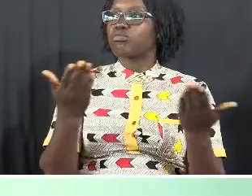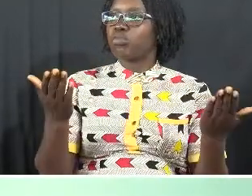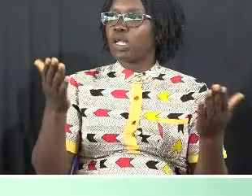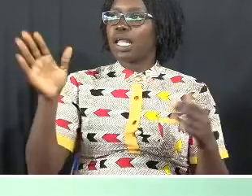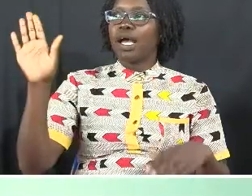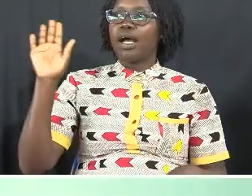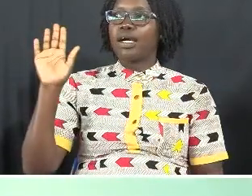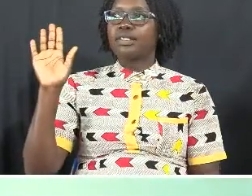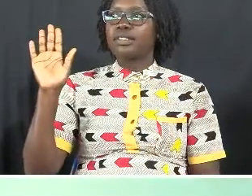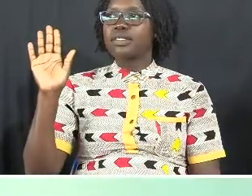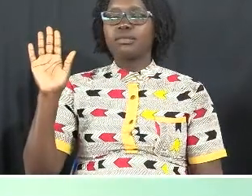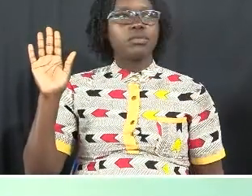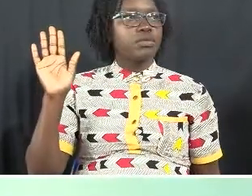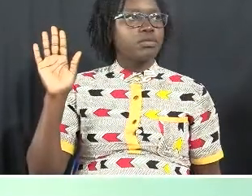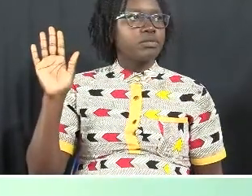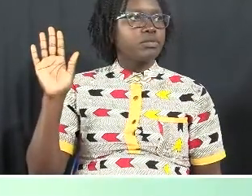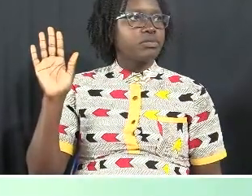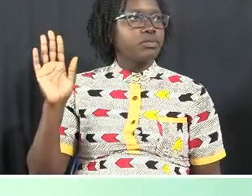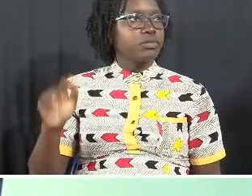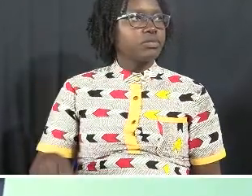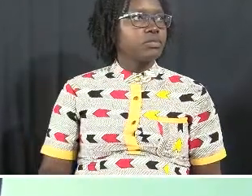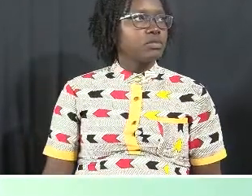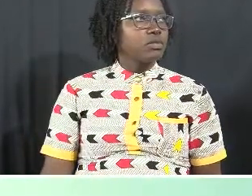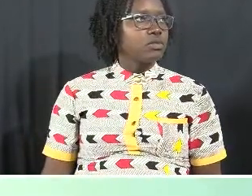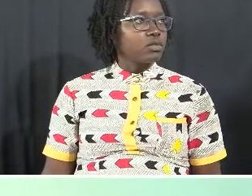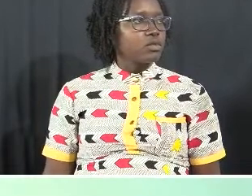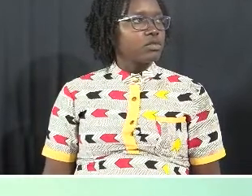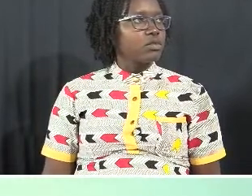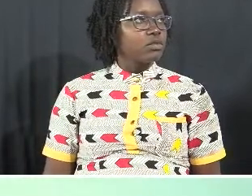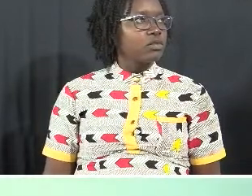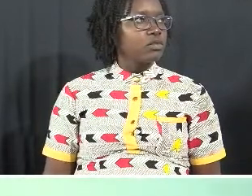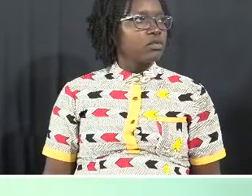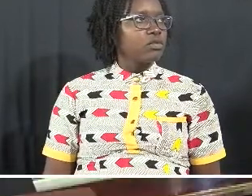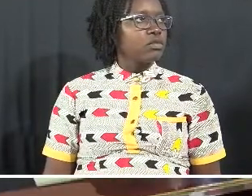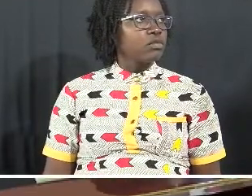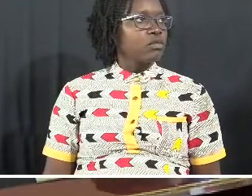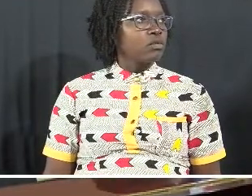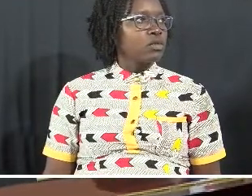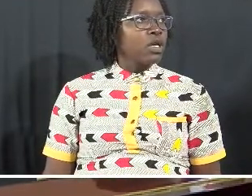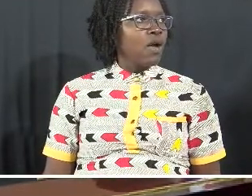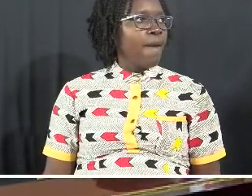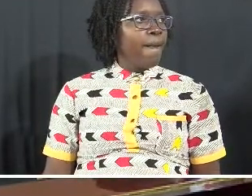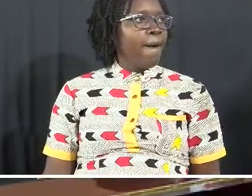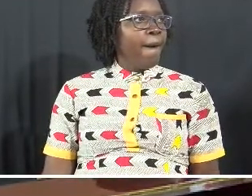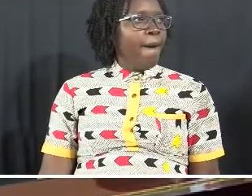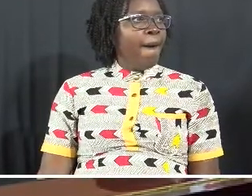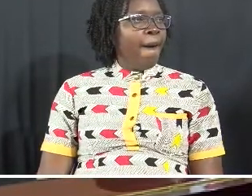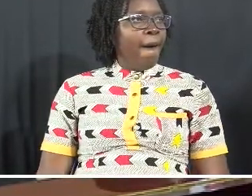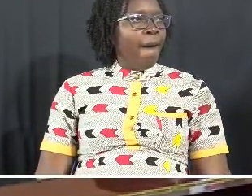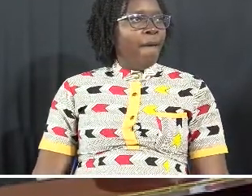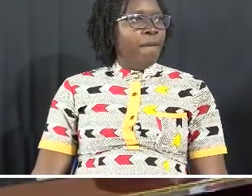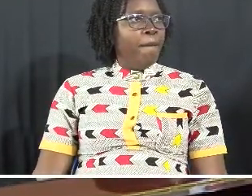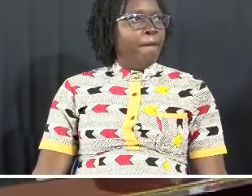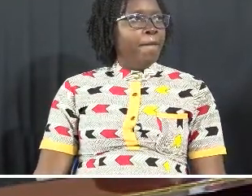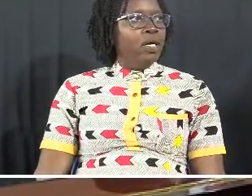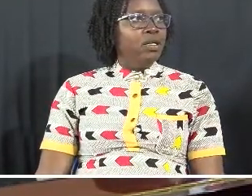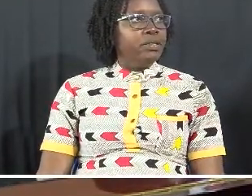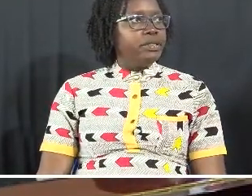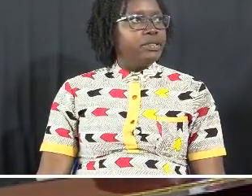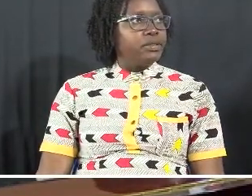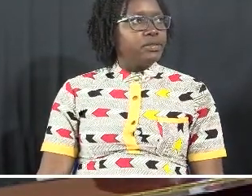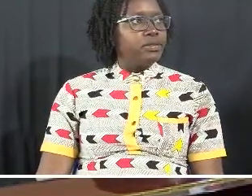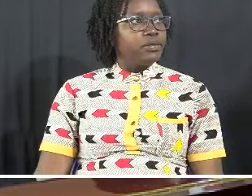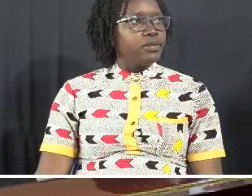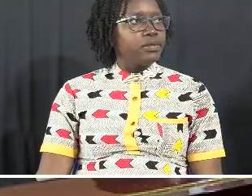thank you so much. And how I wish you may see our pastor after this, so that your name may be